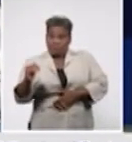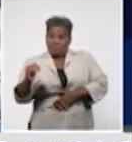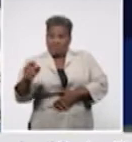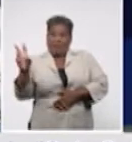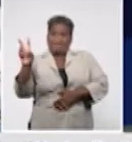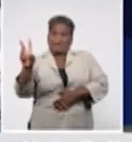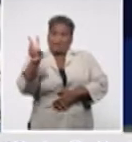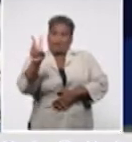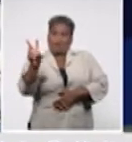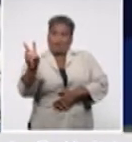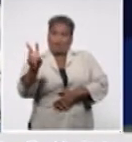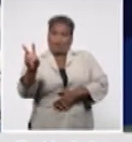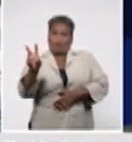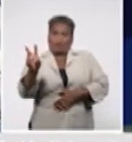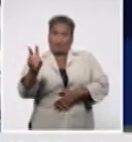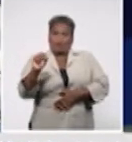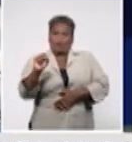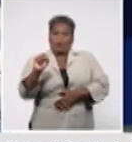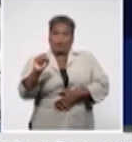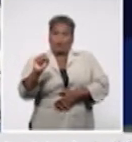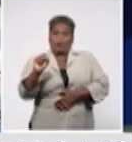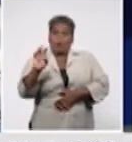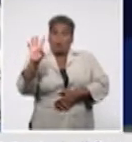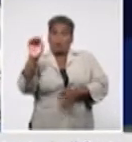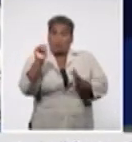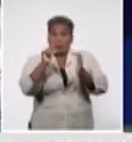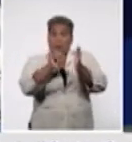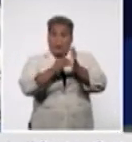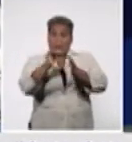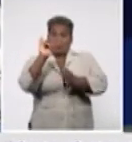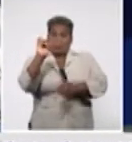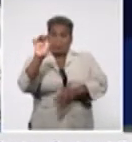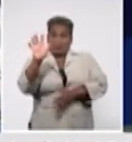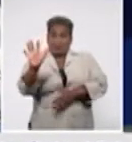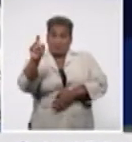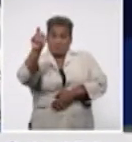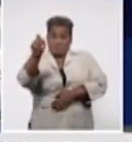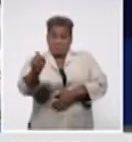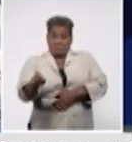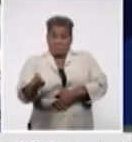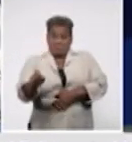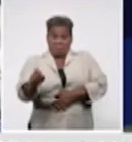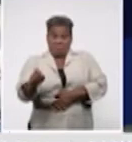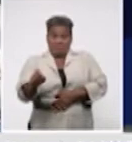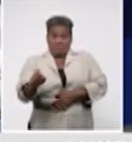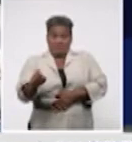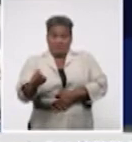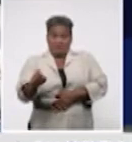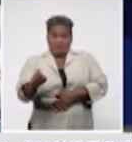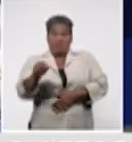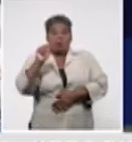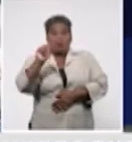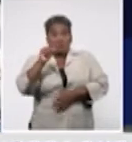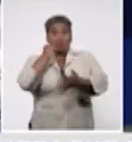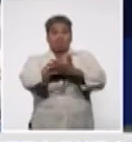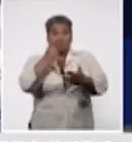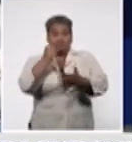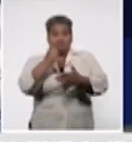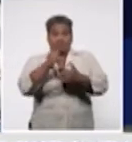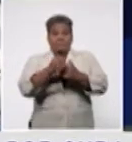that always exceeds the 70 or 80% of all confirmed cases. Thus, Cuba accumulates